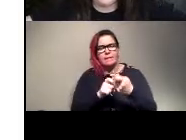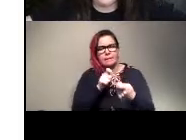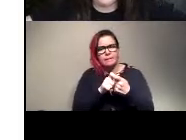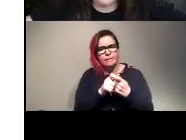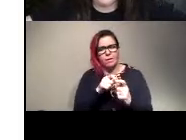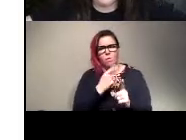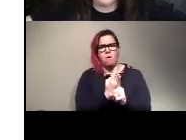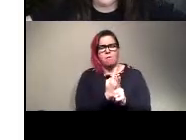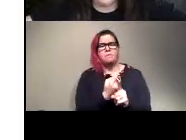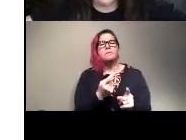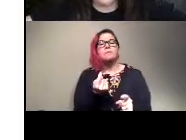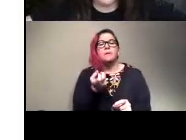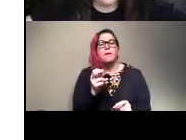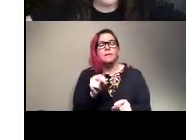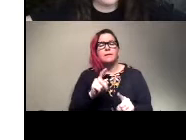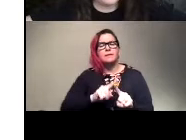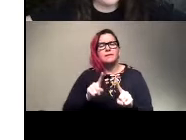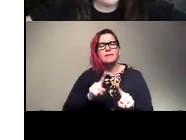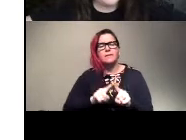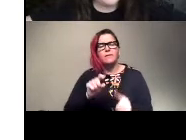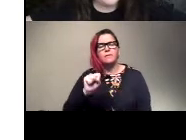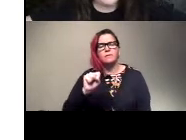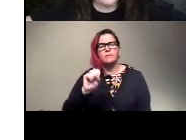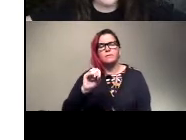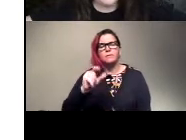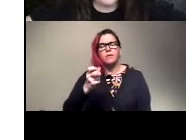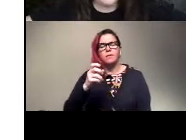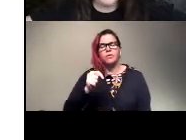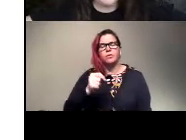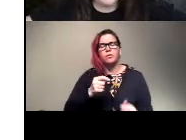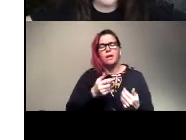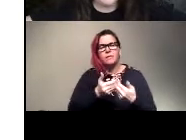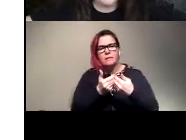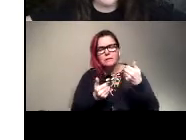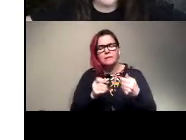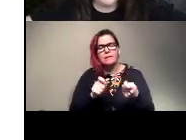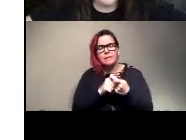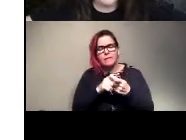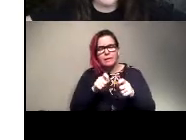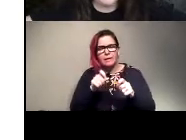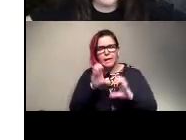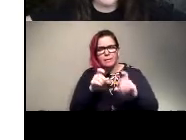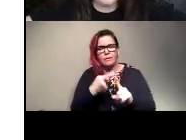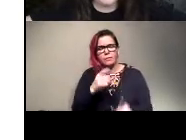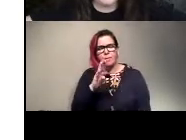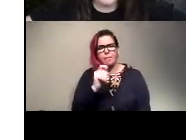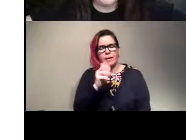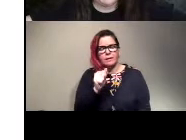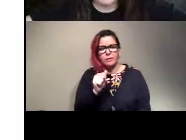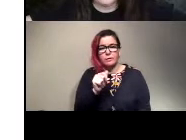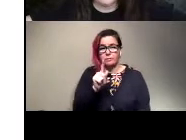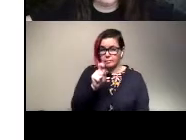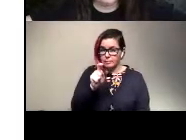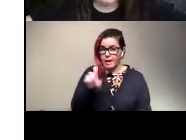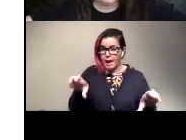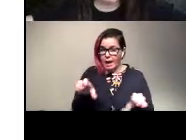use different solvents to be able to extract out those chemicals away from the bacteria and see if we have the active